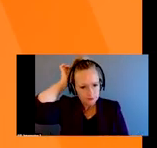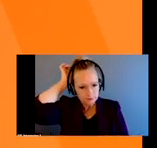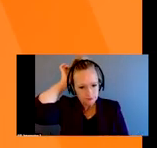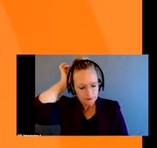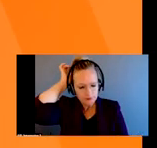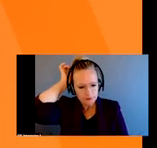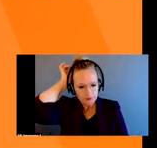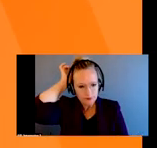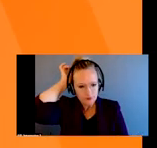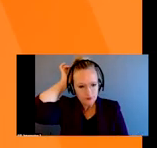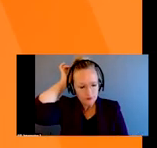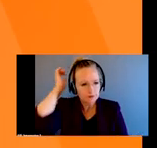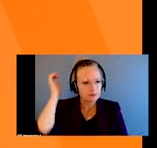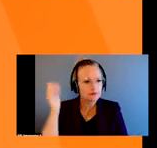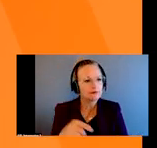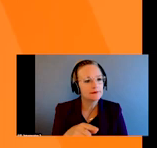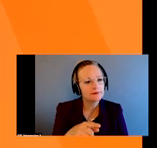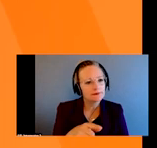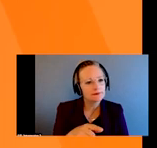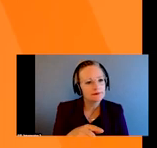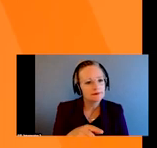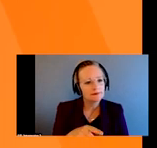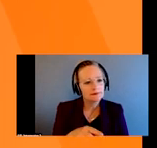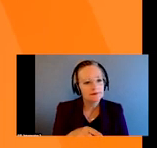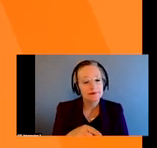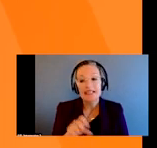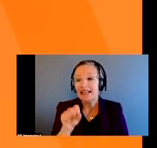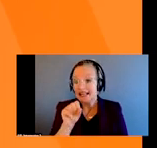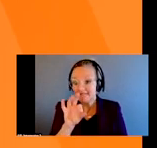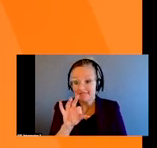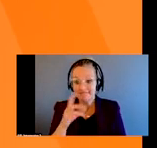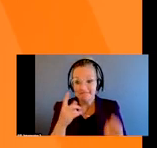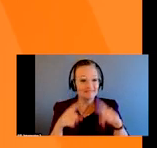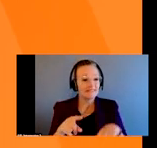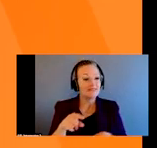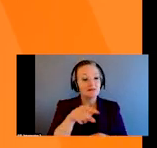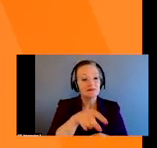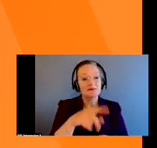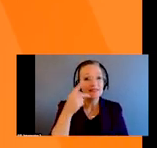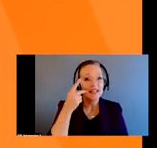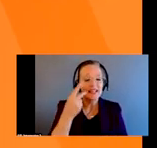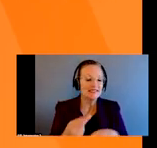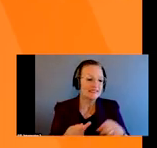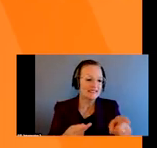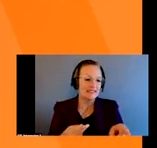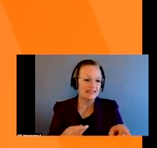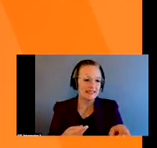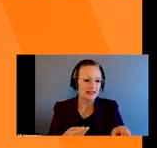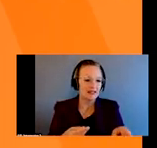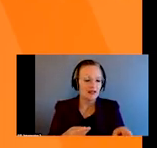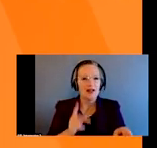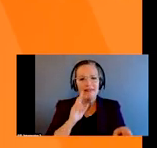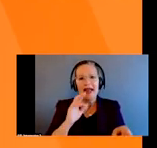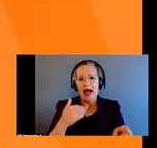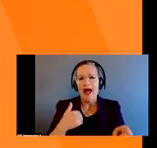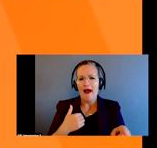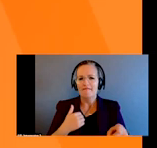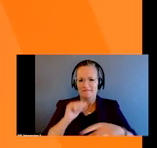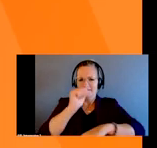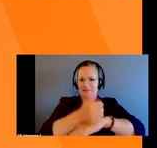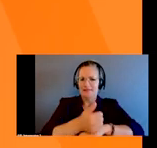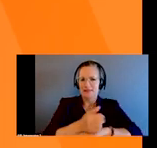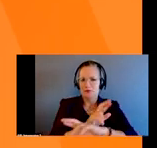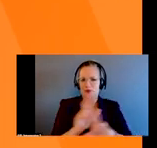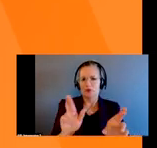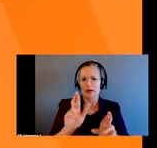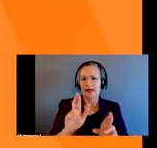great. If I notice that this individual was not posting on this platform, so let's just say they have a profile within LinkedIn, but